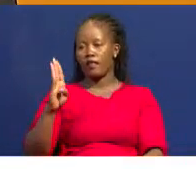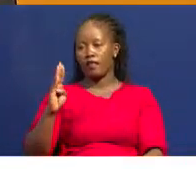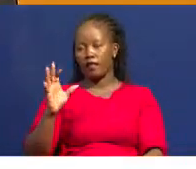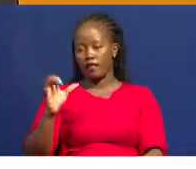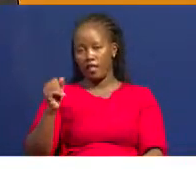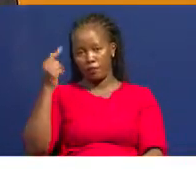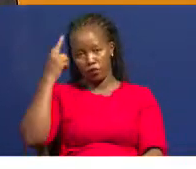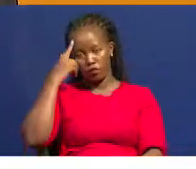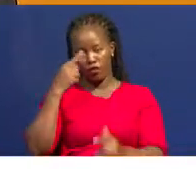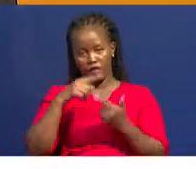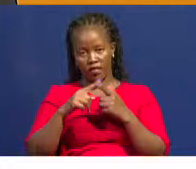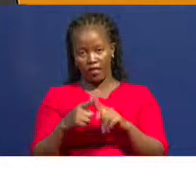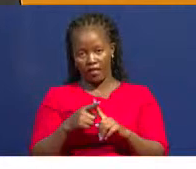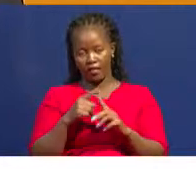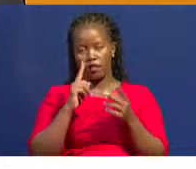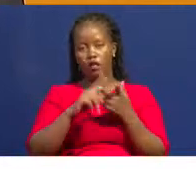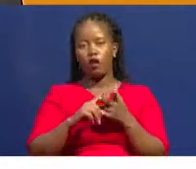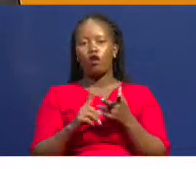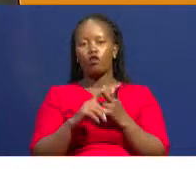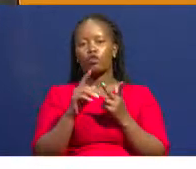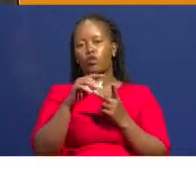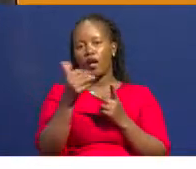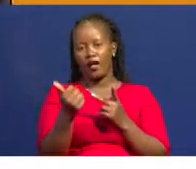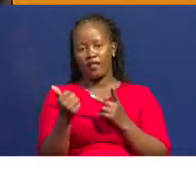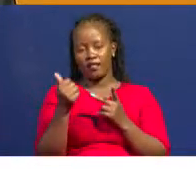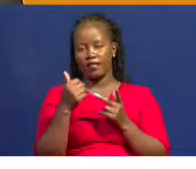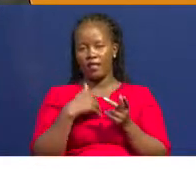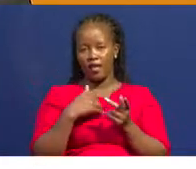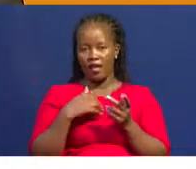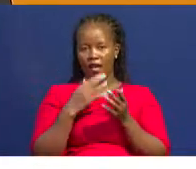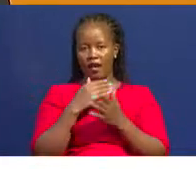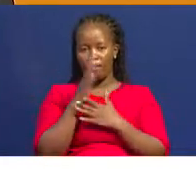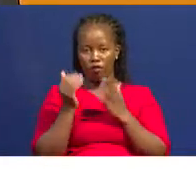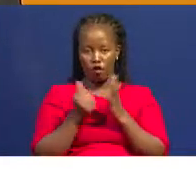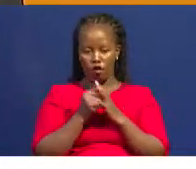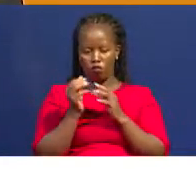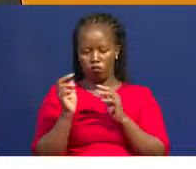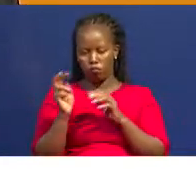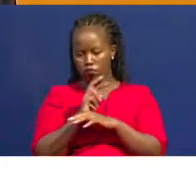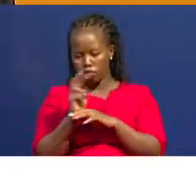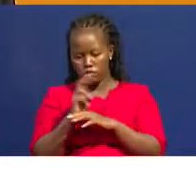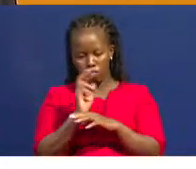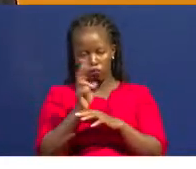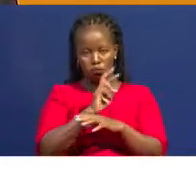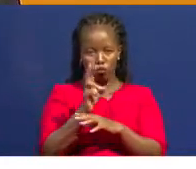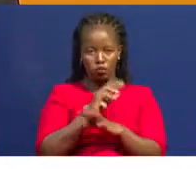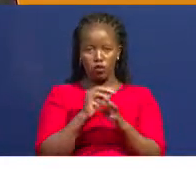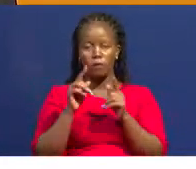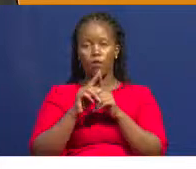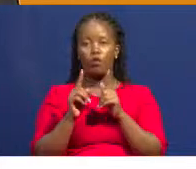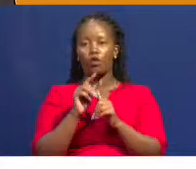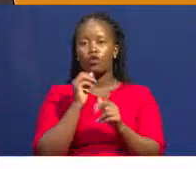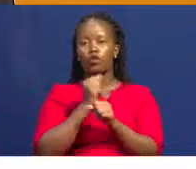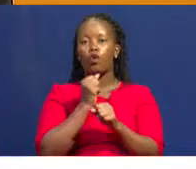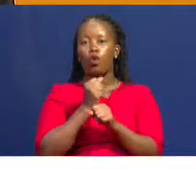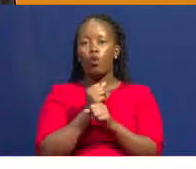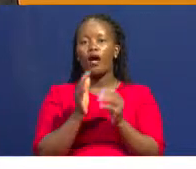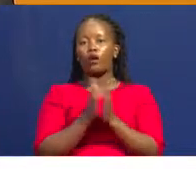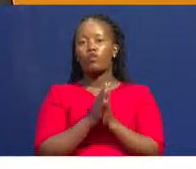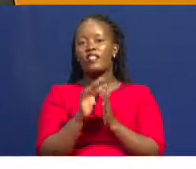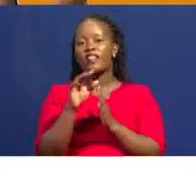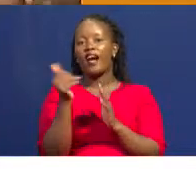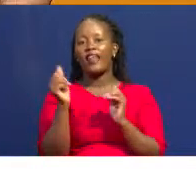with Kenya Accreditation Services because they accredit conformity assessors. We work with even OSHA, Occupational and